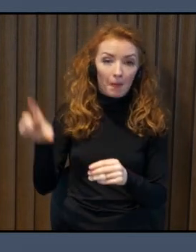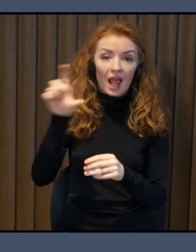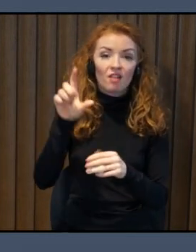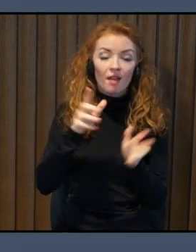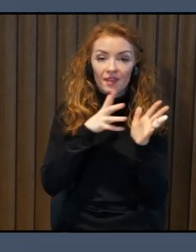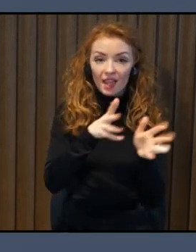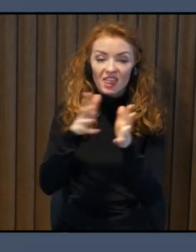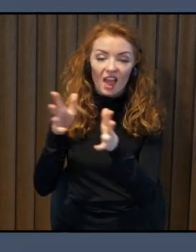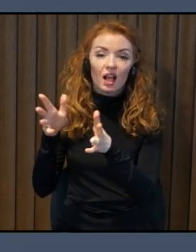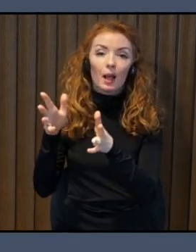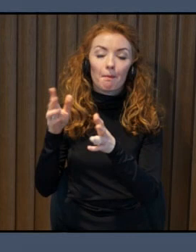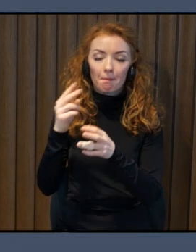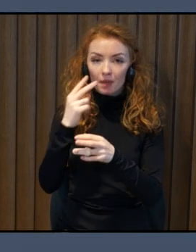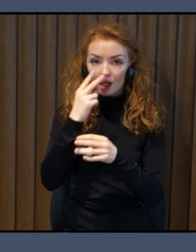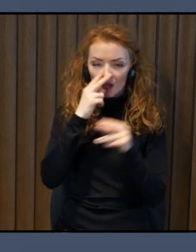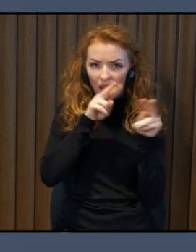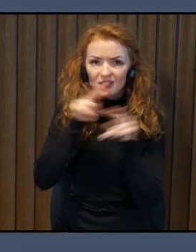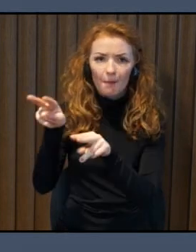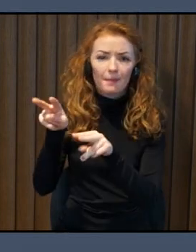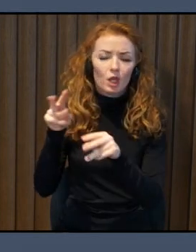because the goal was to